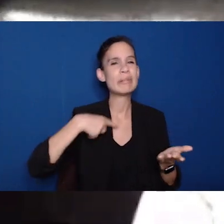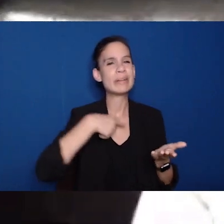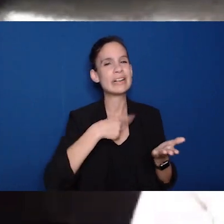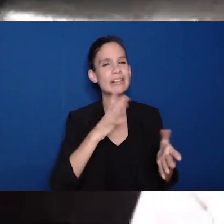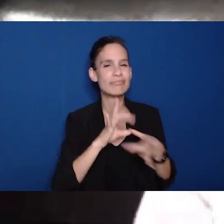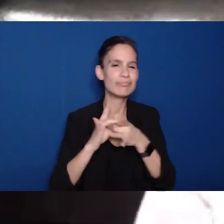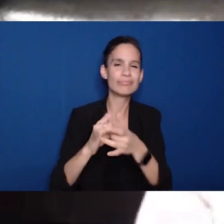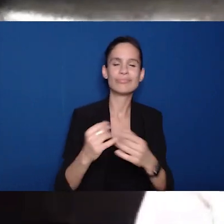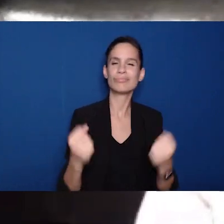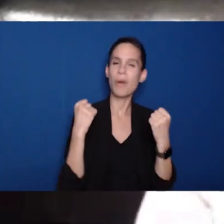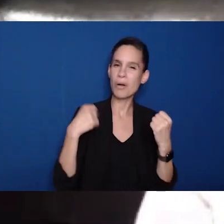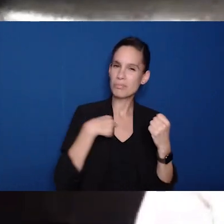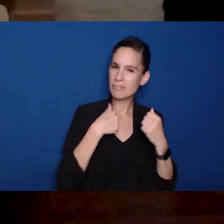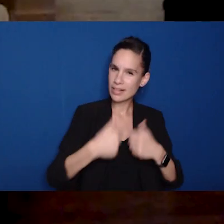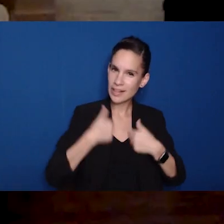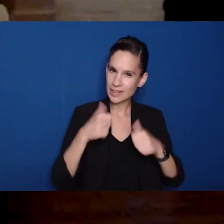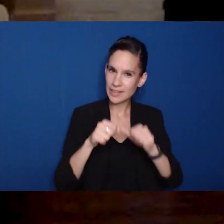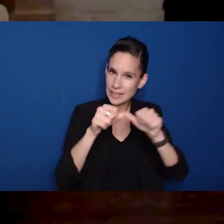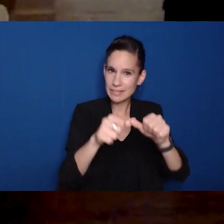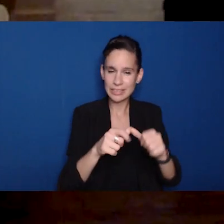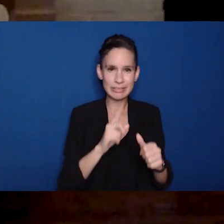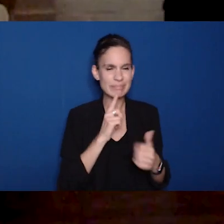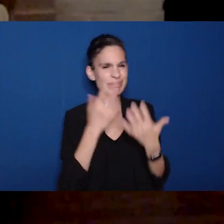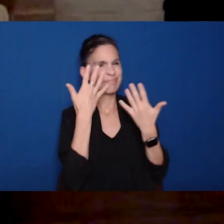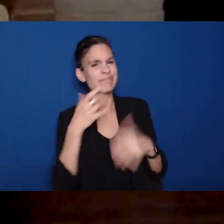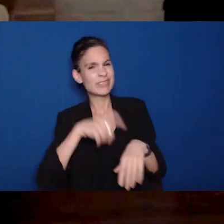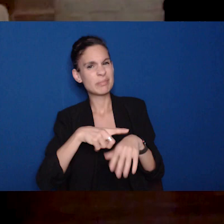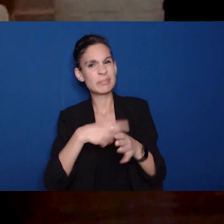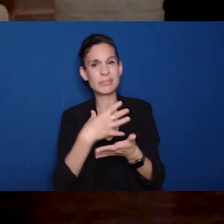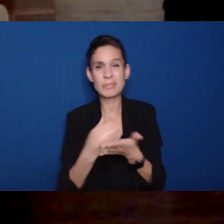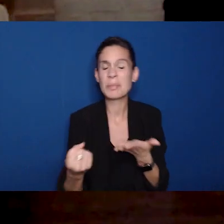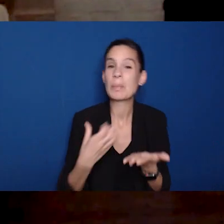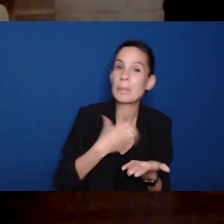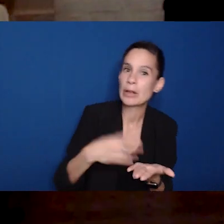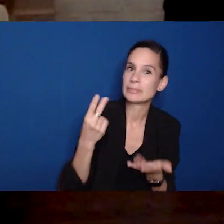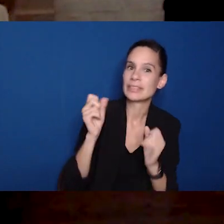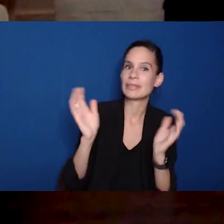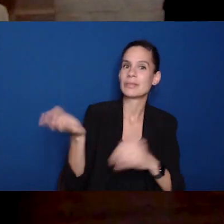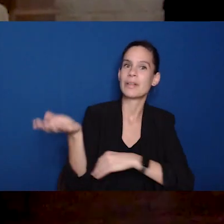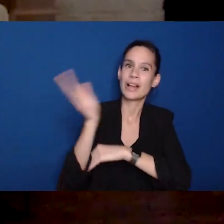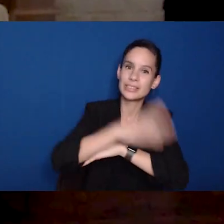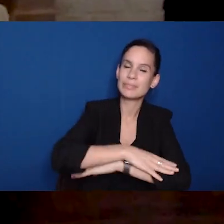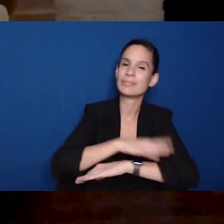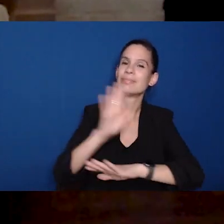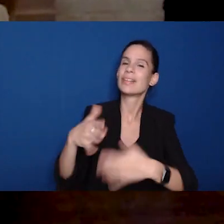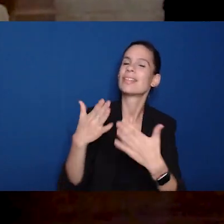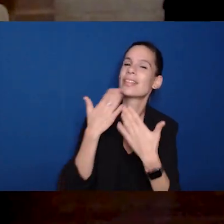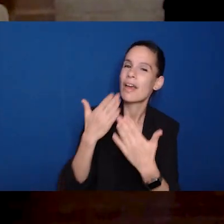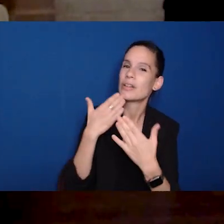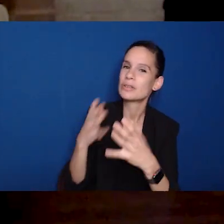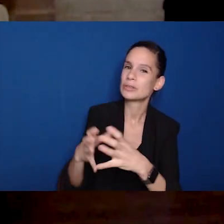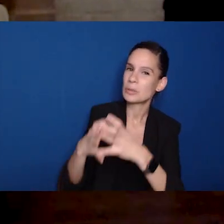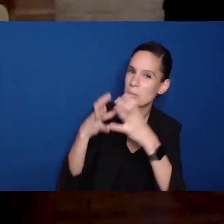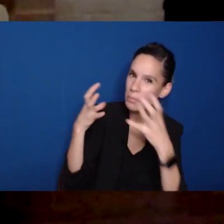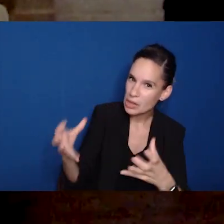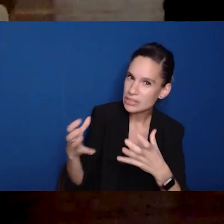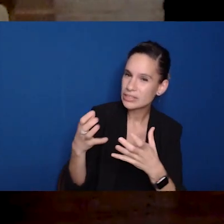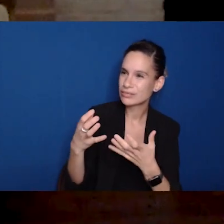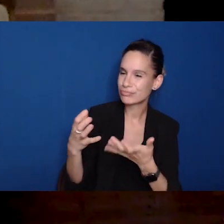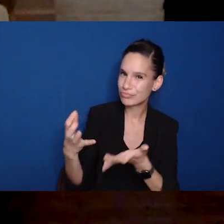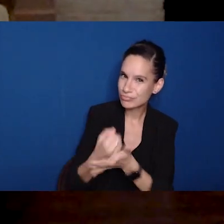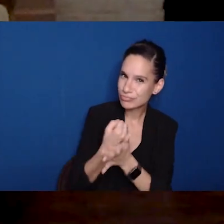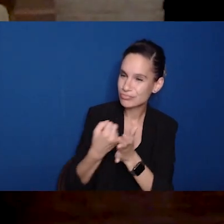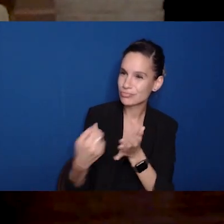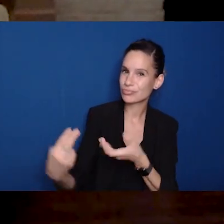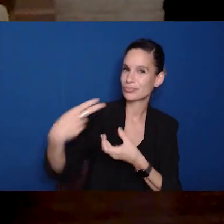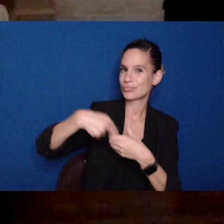we'll come out of it alive. We'll come out stronger. Sadly, I mean, I could talk to you all day, but we're running out of time a little bit. So I just wanted to thank you